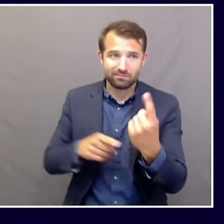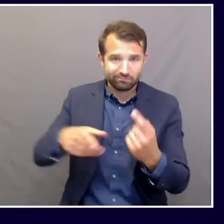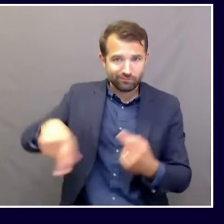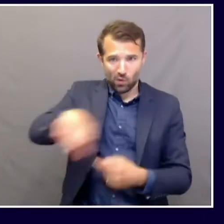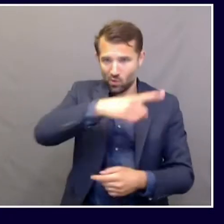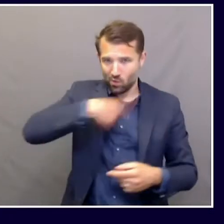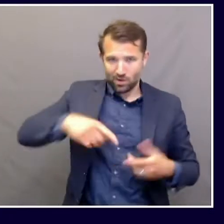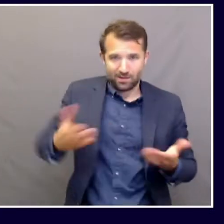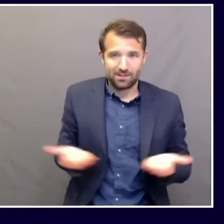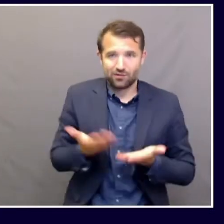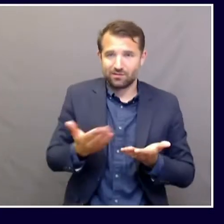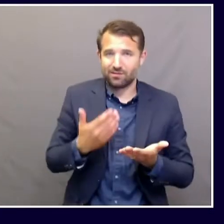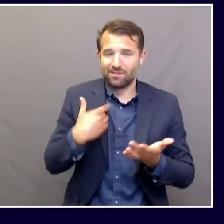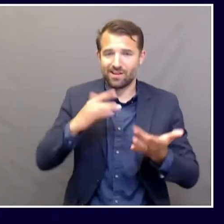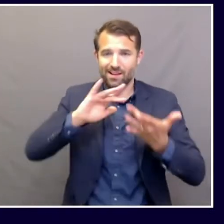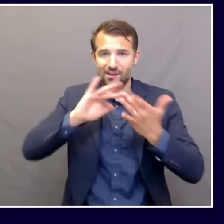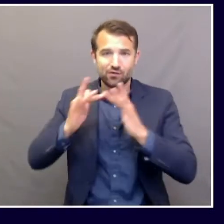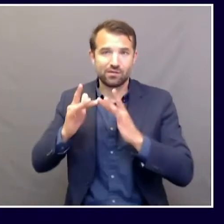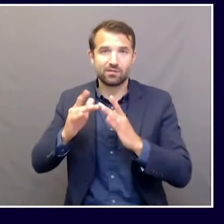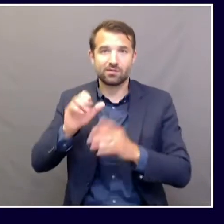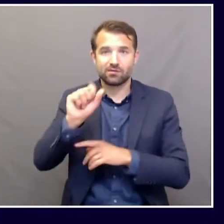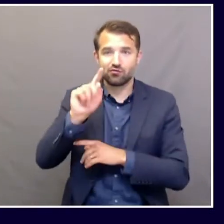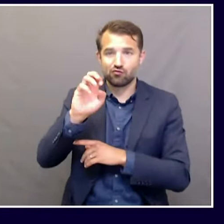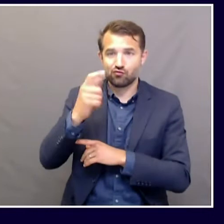strengthenme.com or by calling